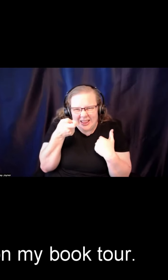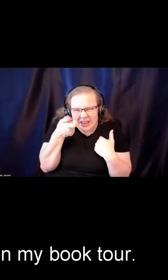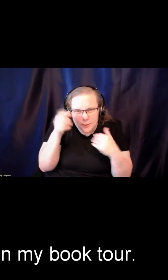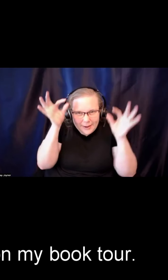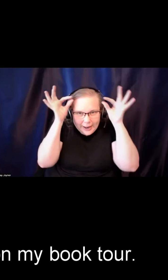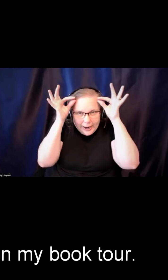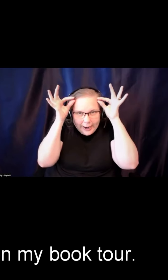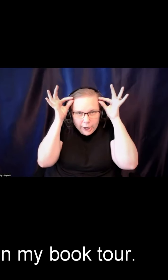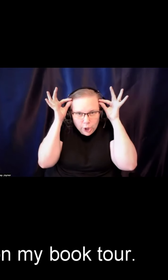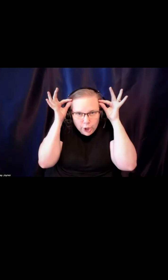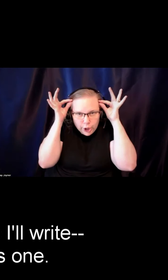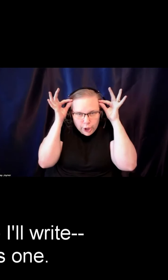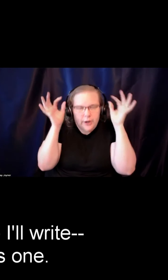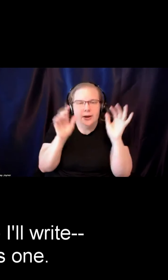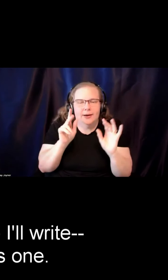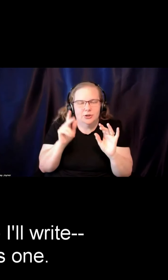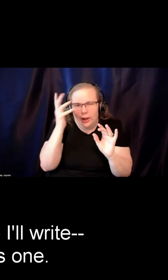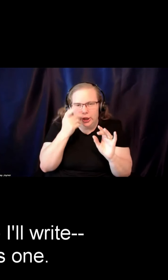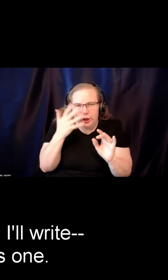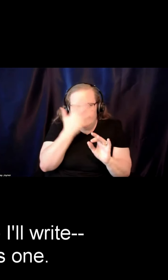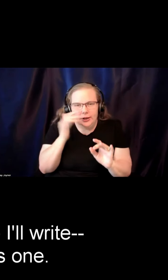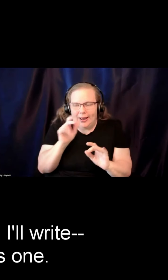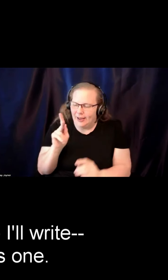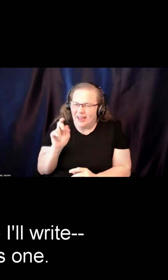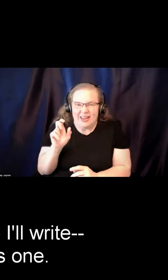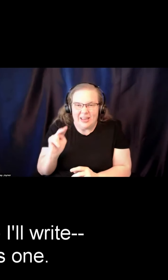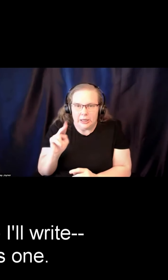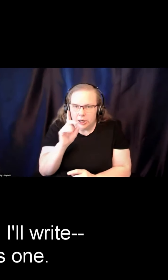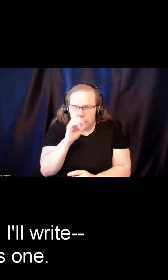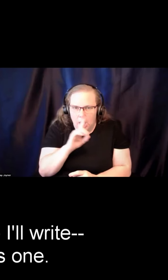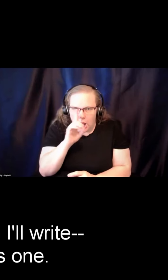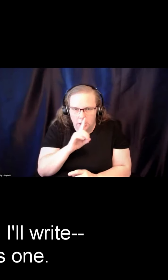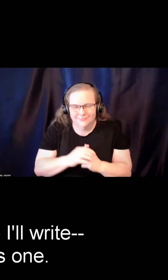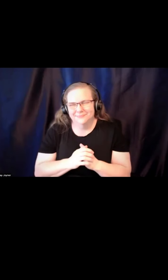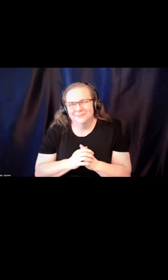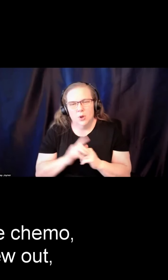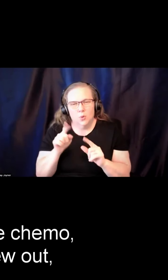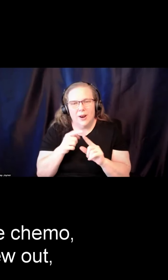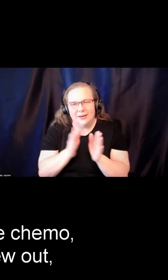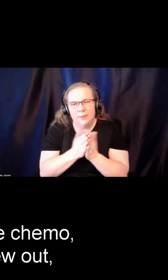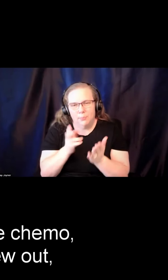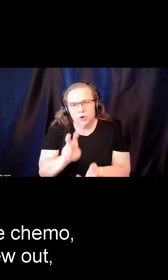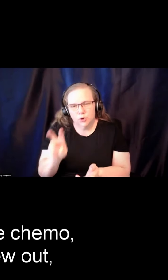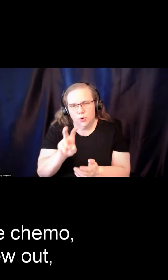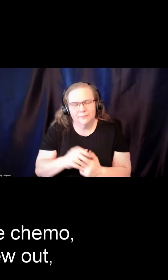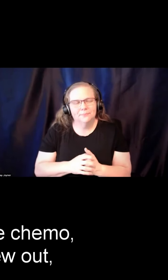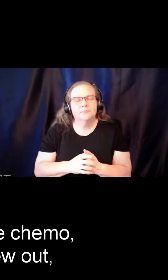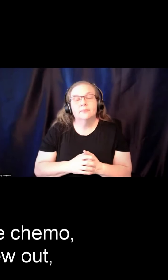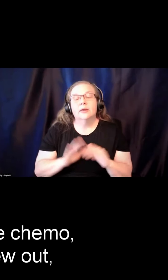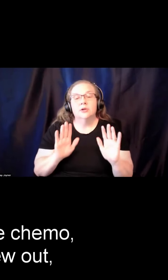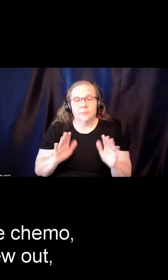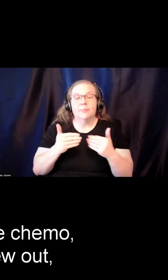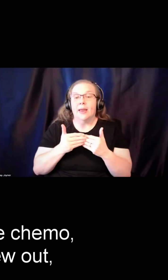but I had hair to go on my book tour. So anyway, so I'll read this one. Okay. After the